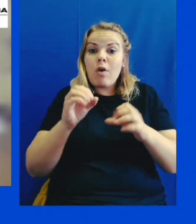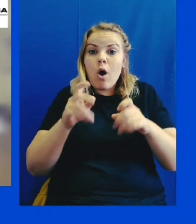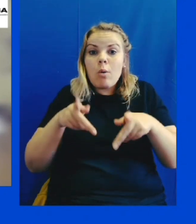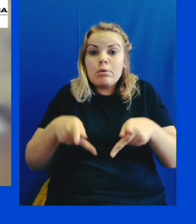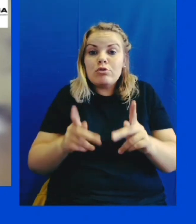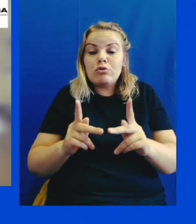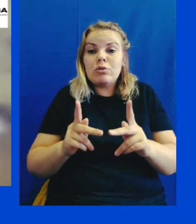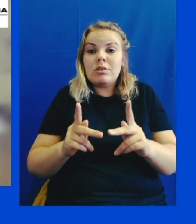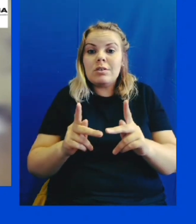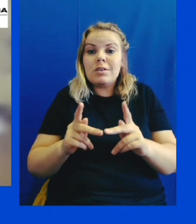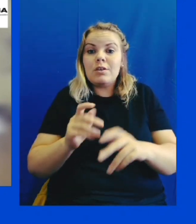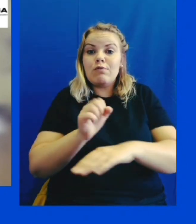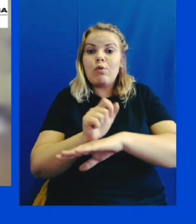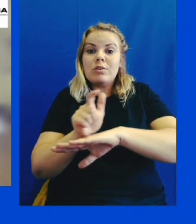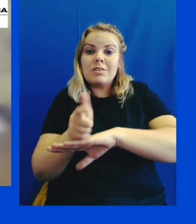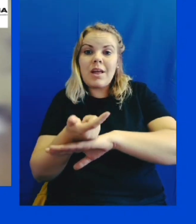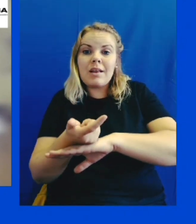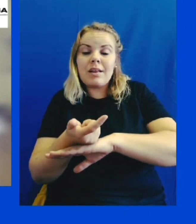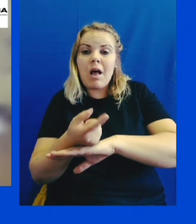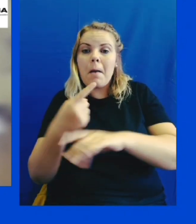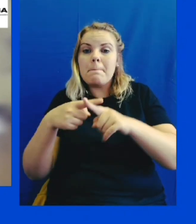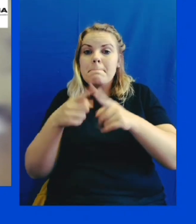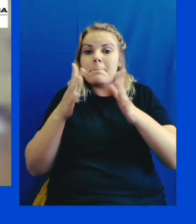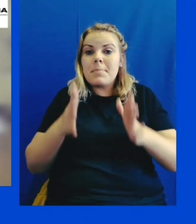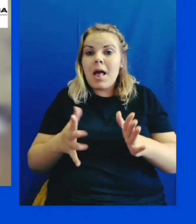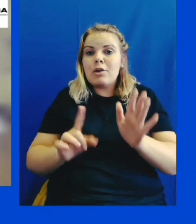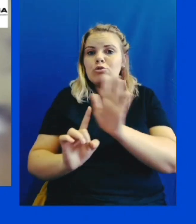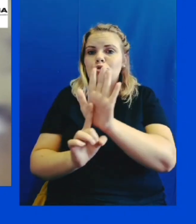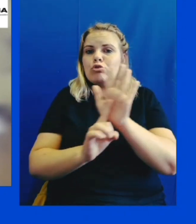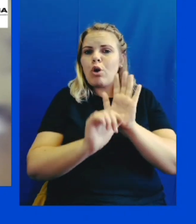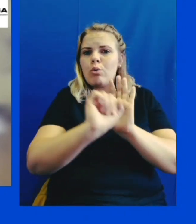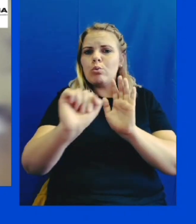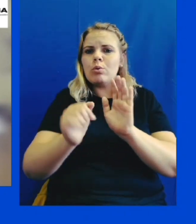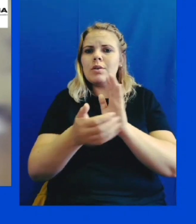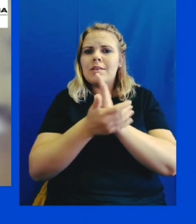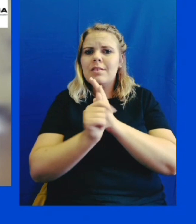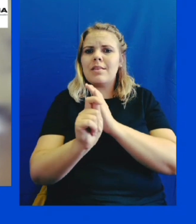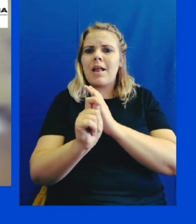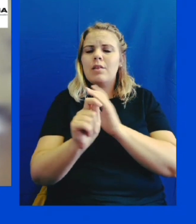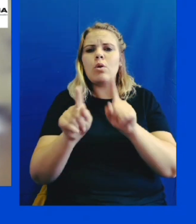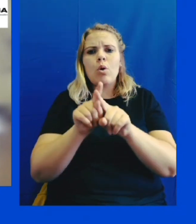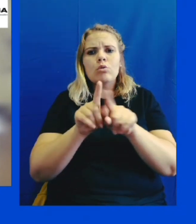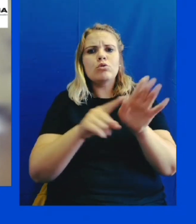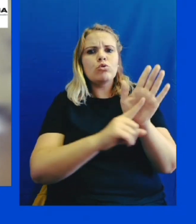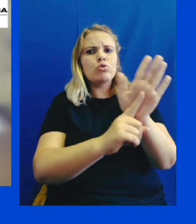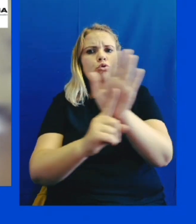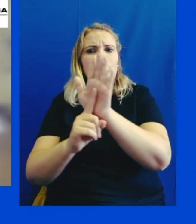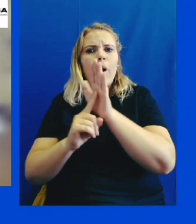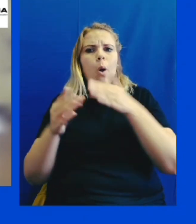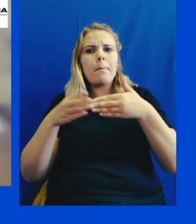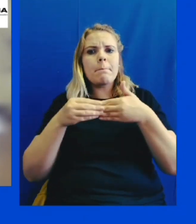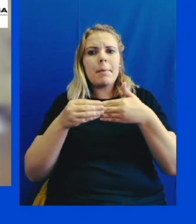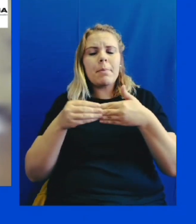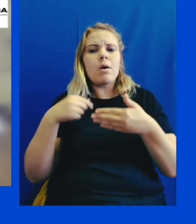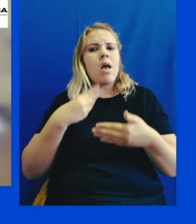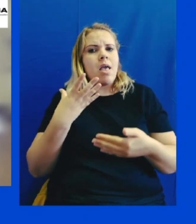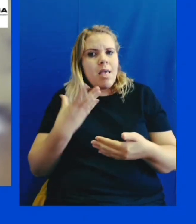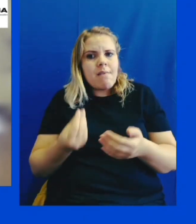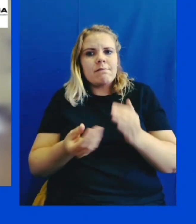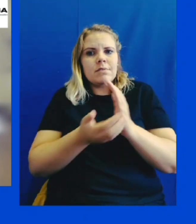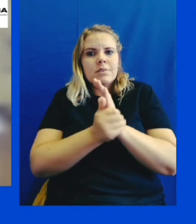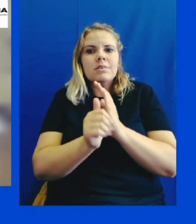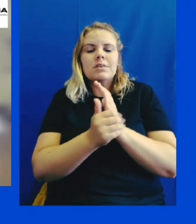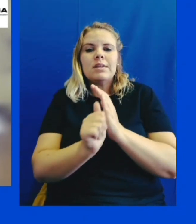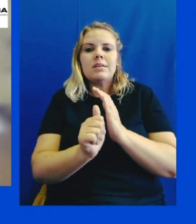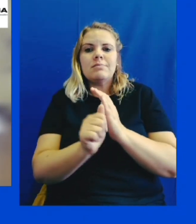this opportunity to Sadger and to players with their talent, and also showcase to our members the skills that